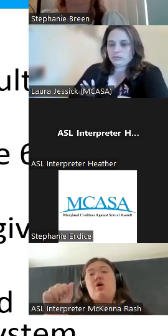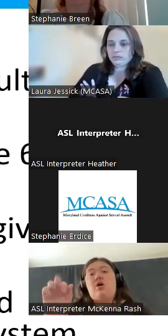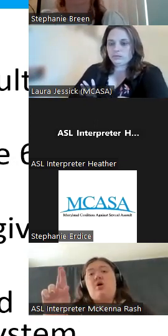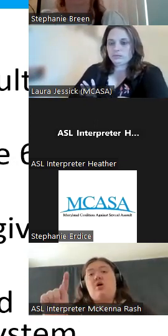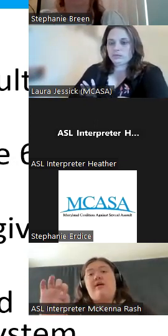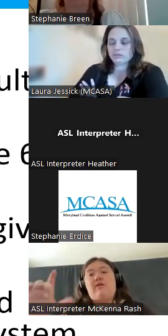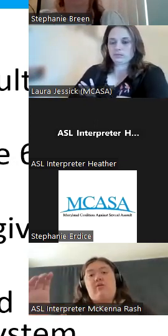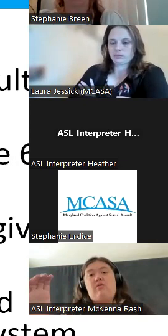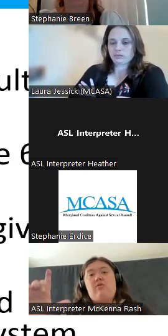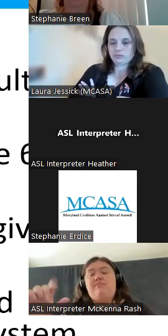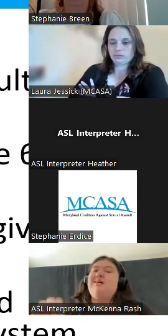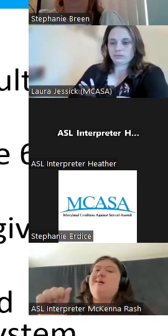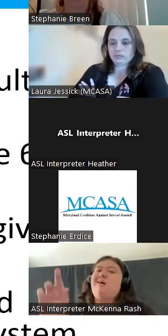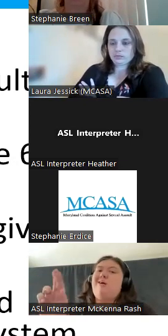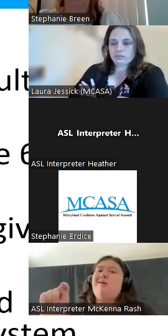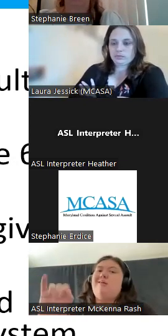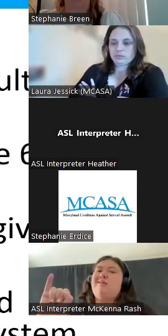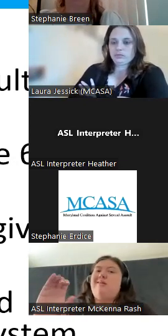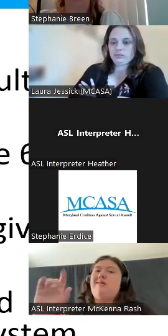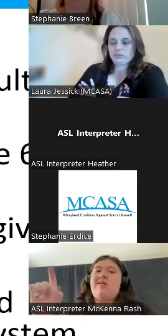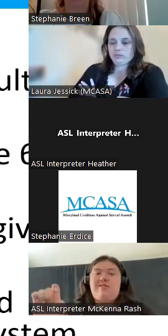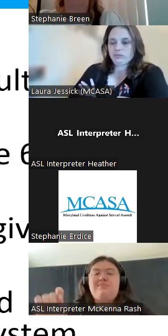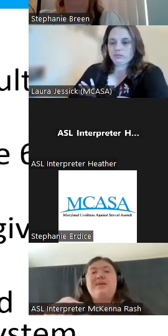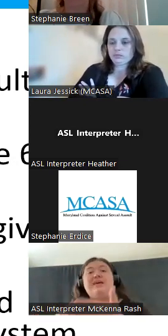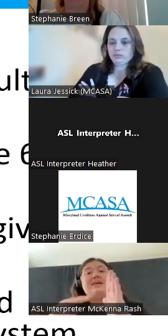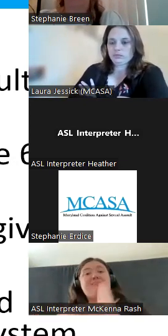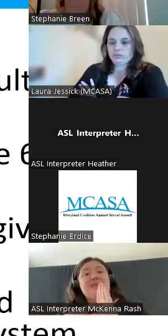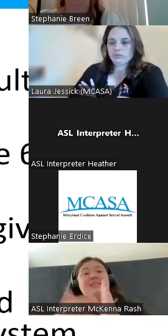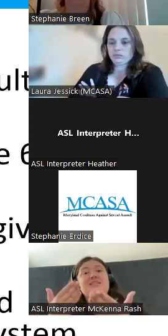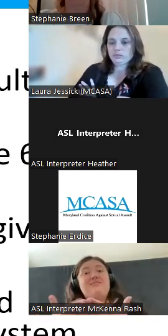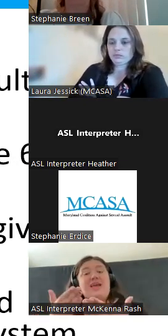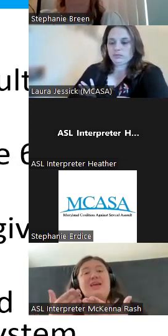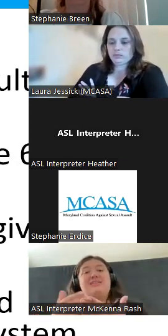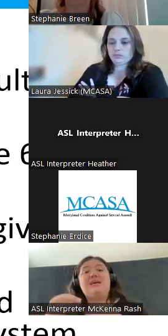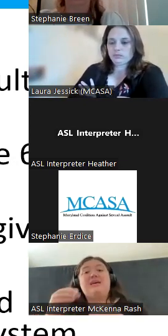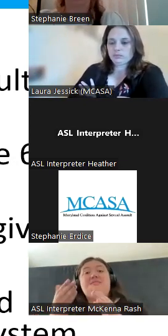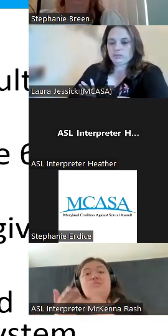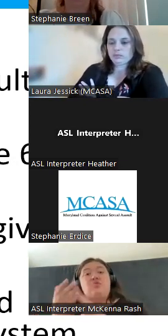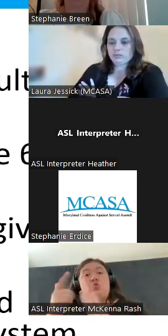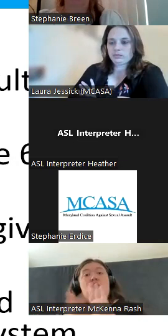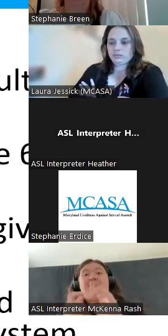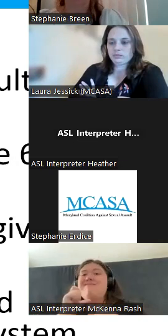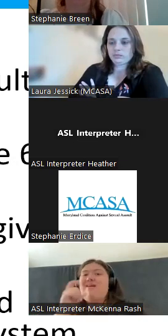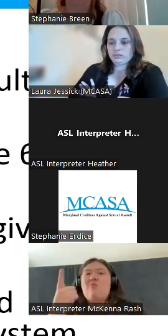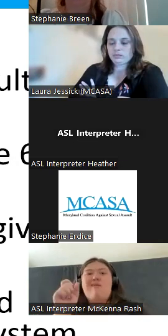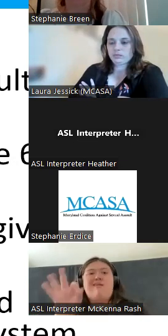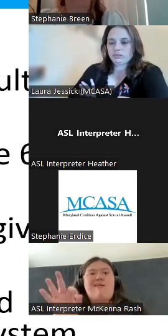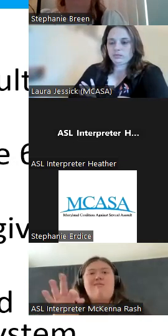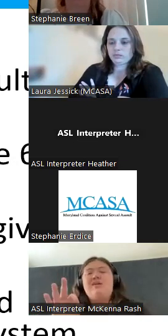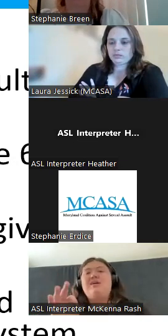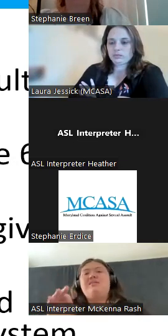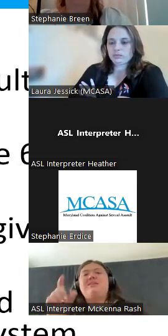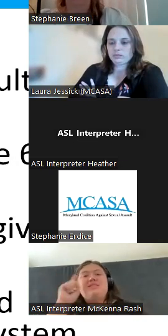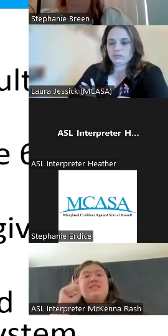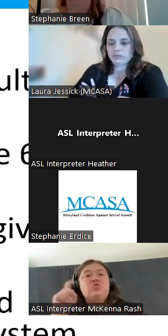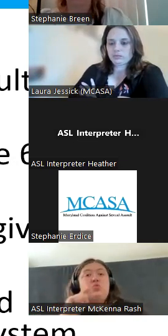means that by law, the facts that are alleged are not one of the sexual misconduct crimes in the state of